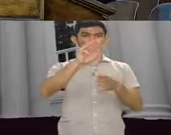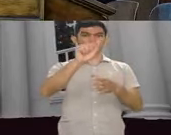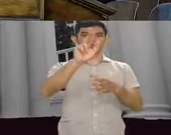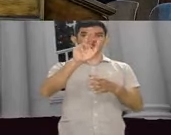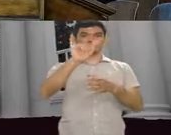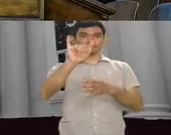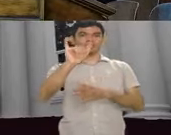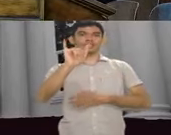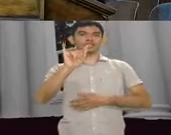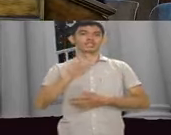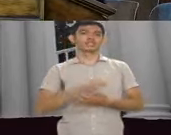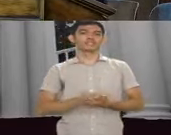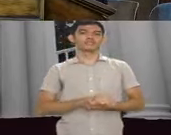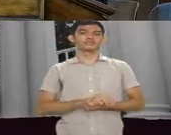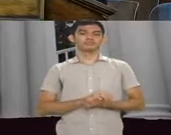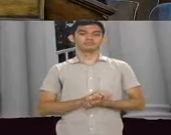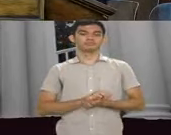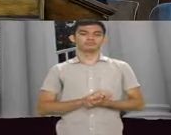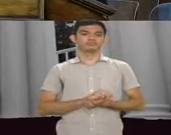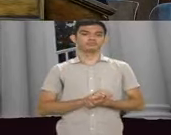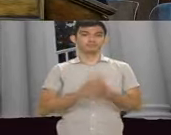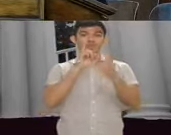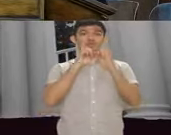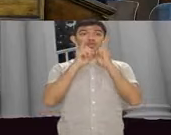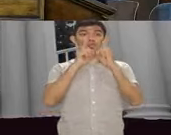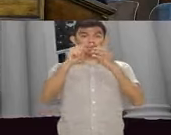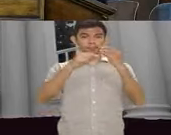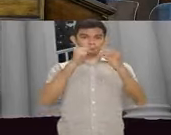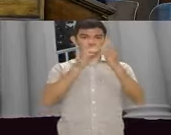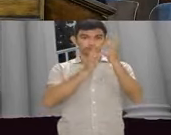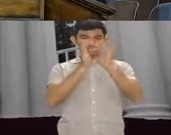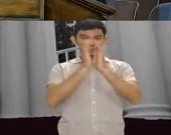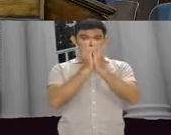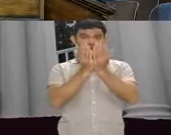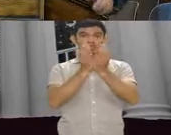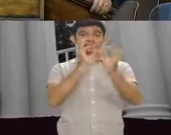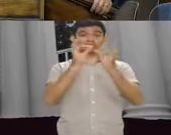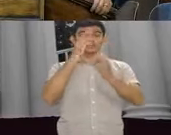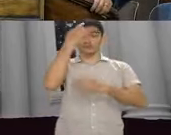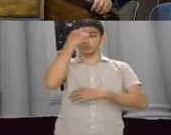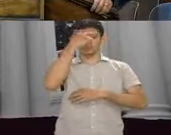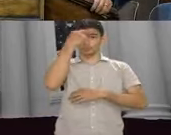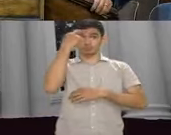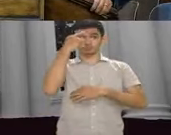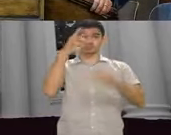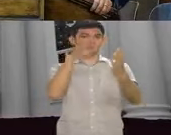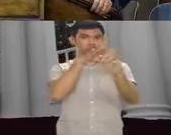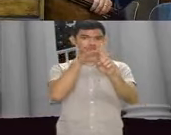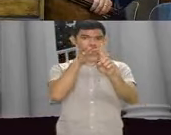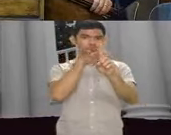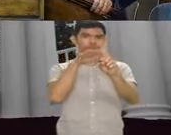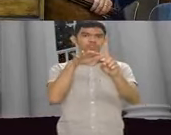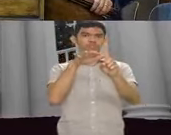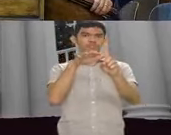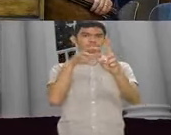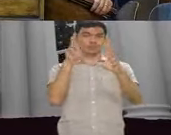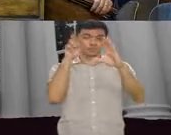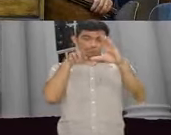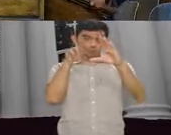Okay? Now, I'm talking about the Bible. If you are a Roman Catholic watching this message